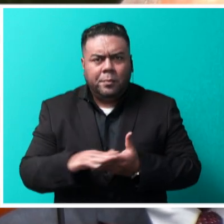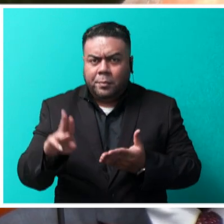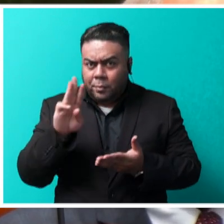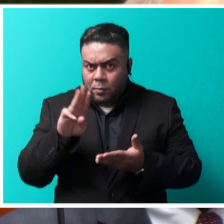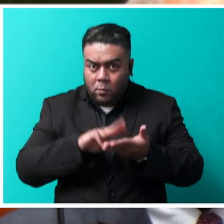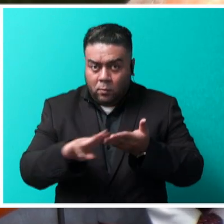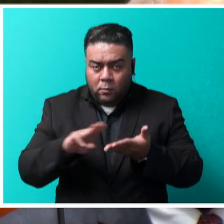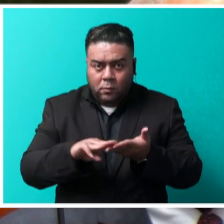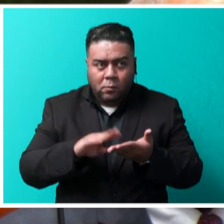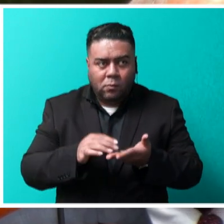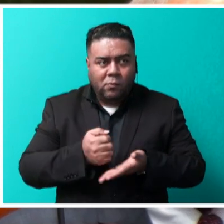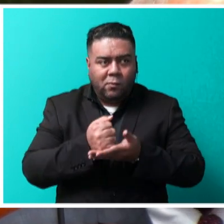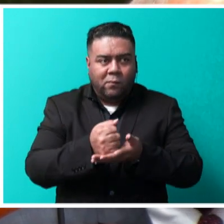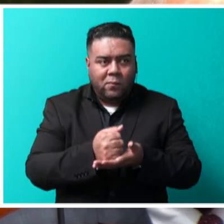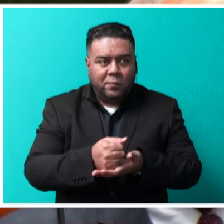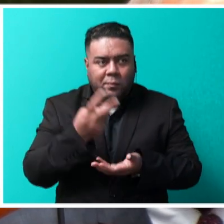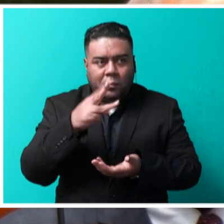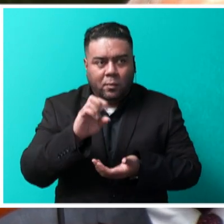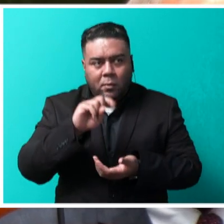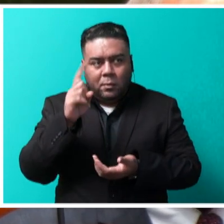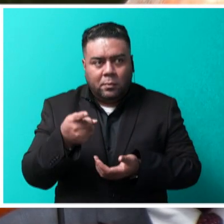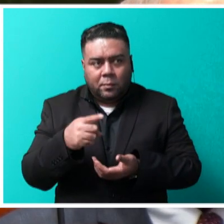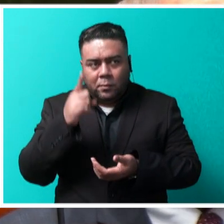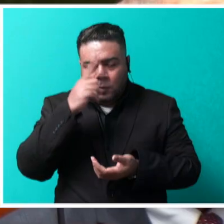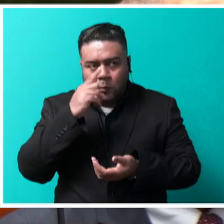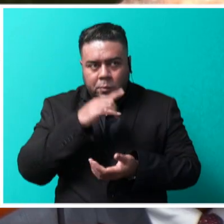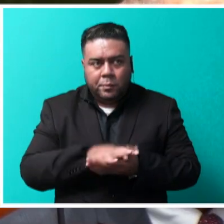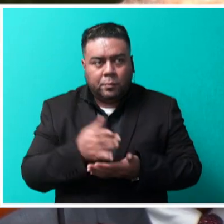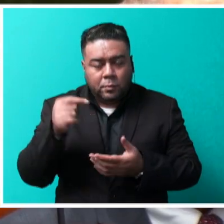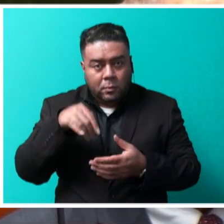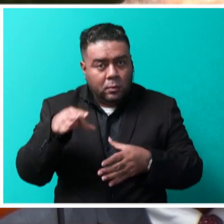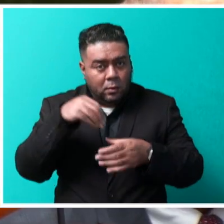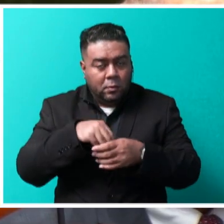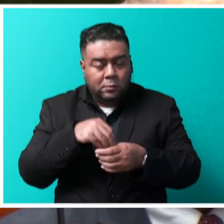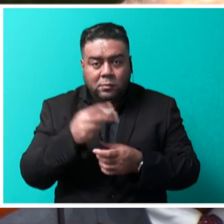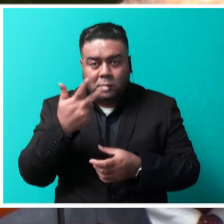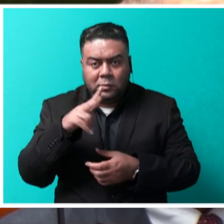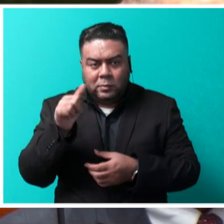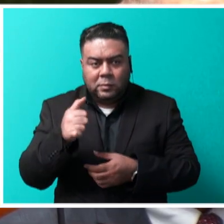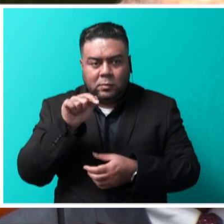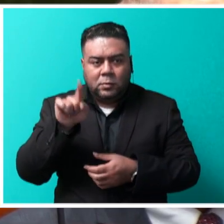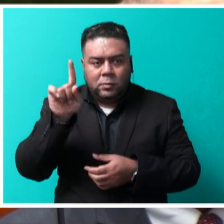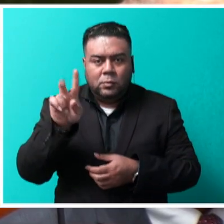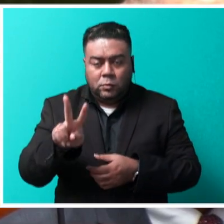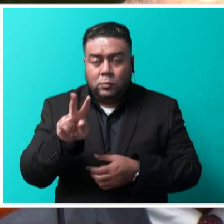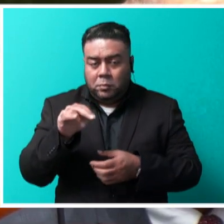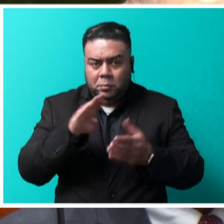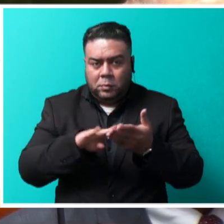continue to support more than 130,000 vulnerable Fijians. This includes $86.2 million for the social pension